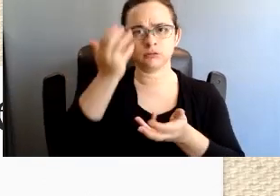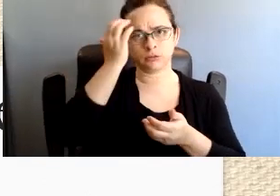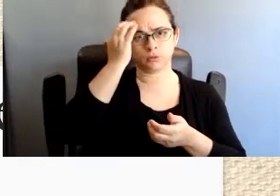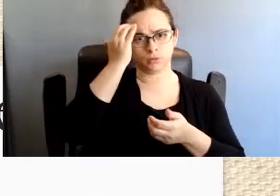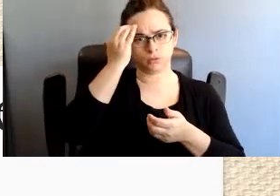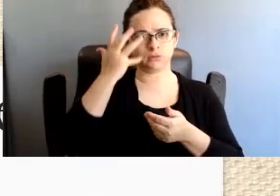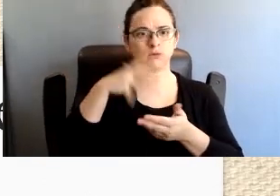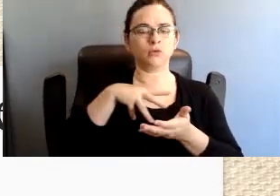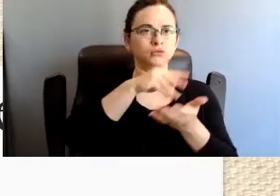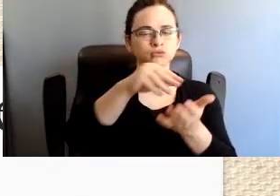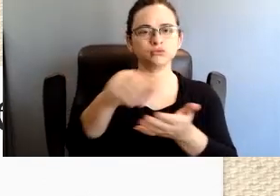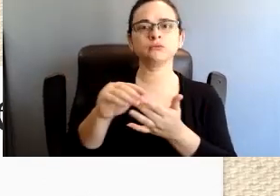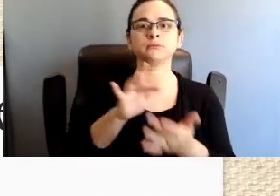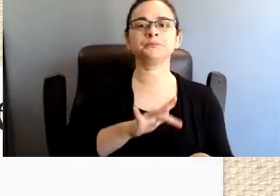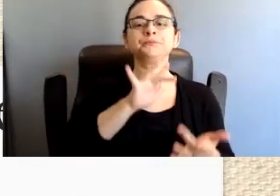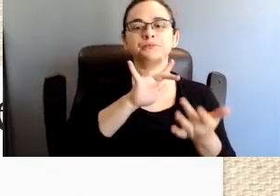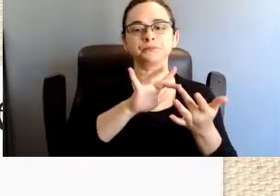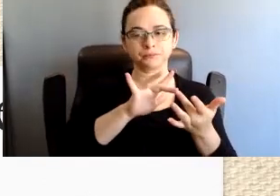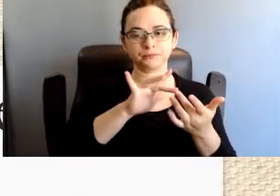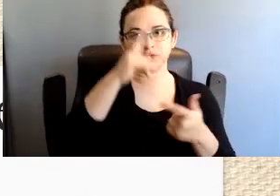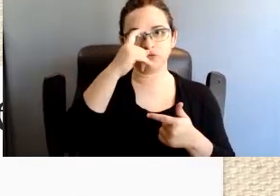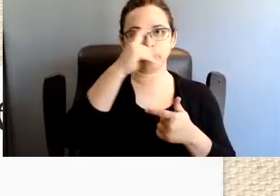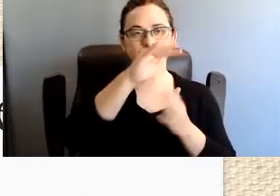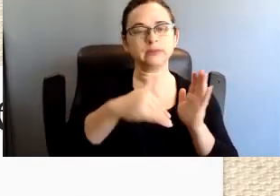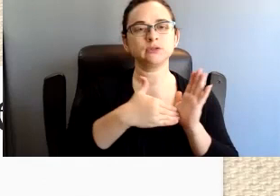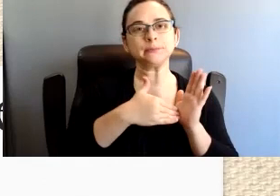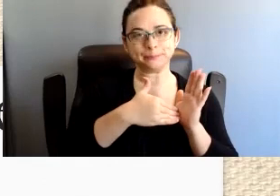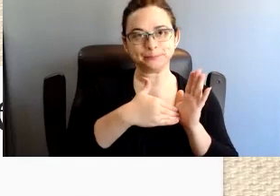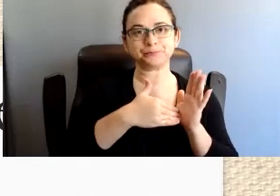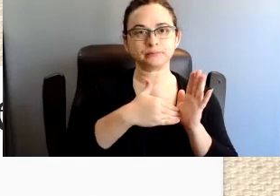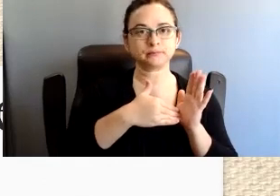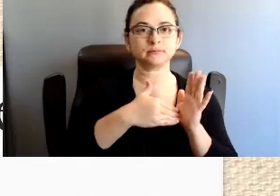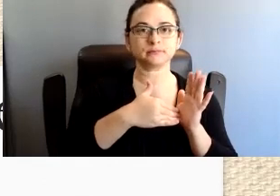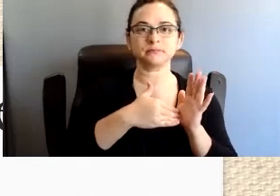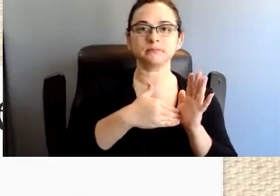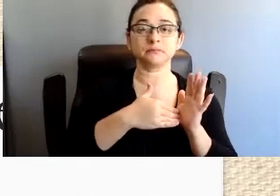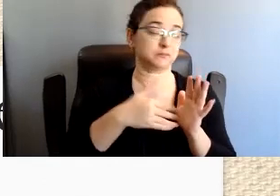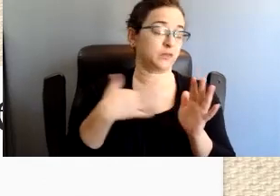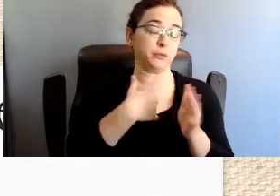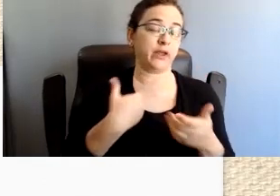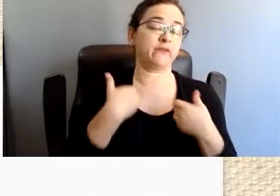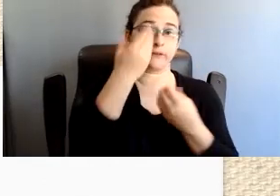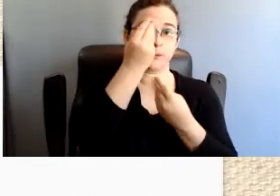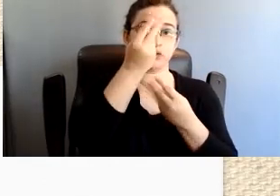well is to reach out to the Dream Center, and we can give you all that information.